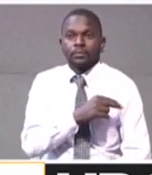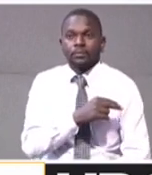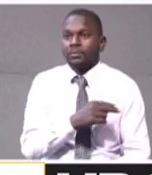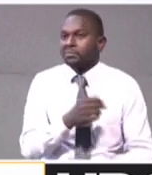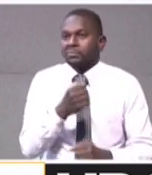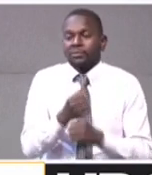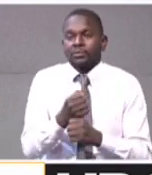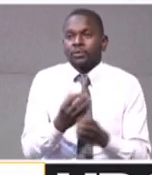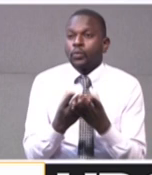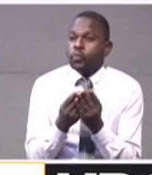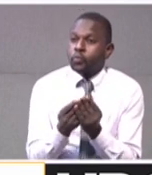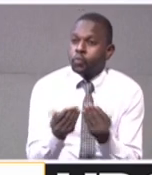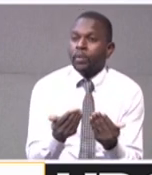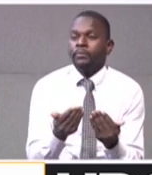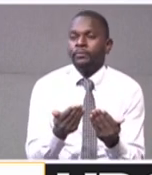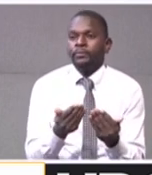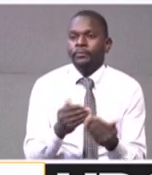not kill the virus directly,